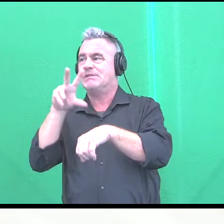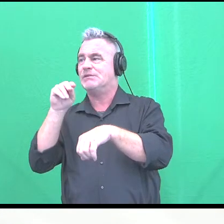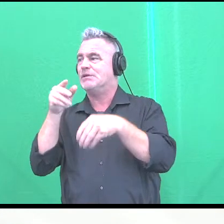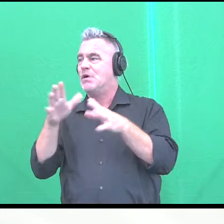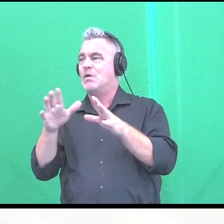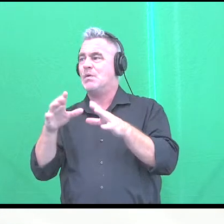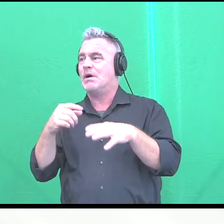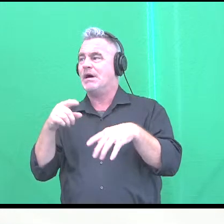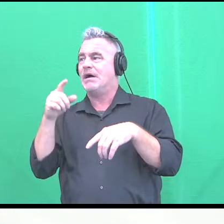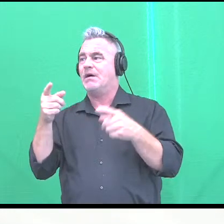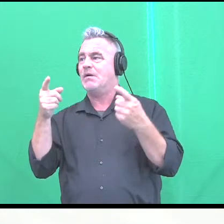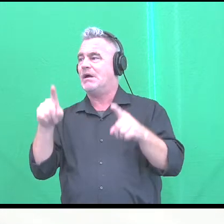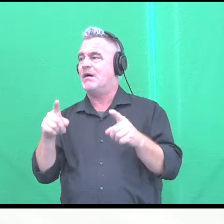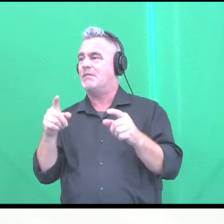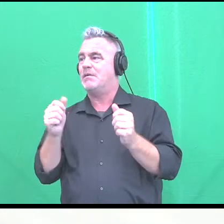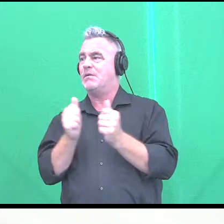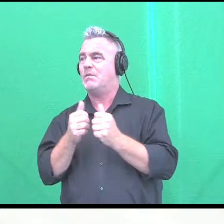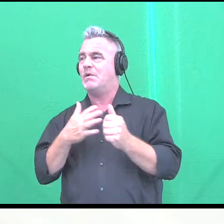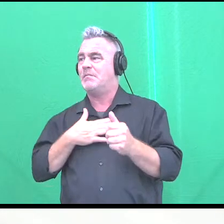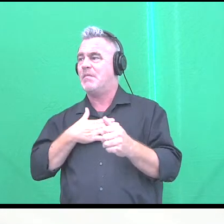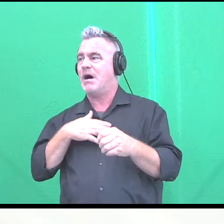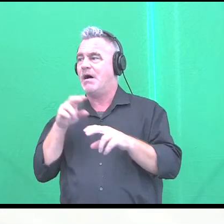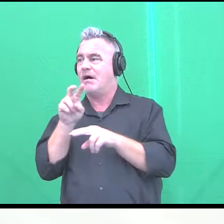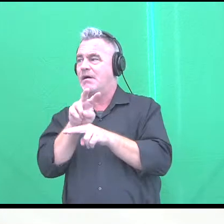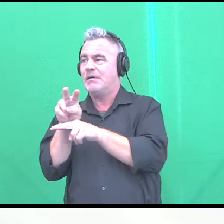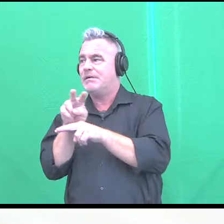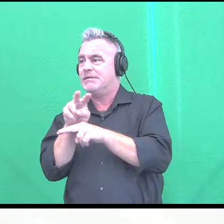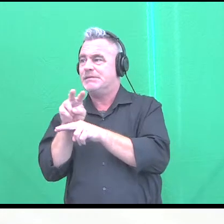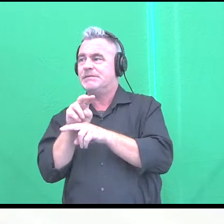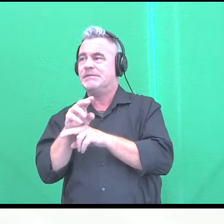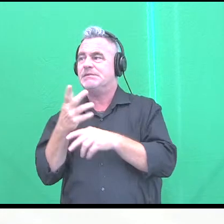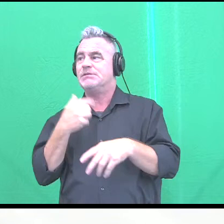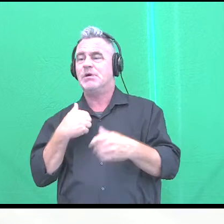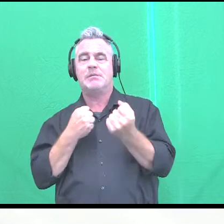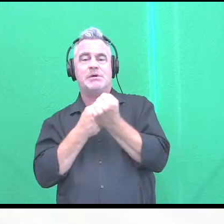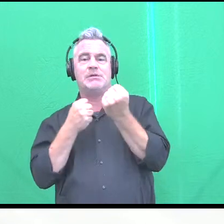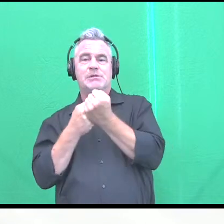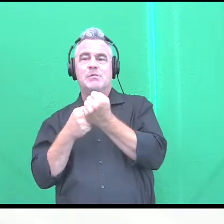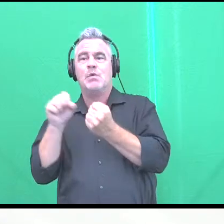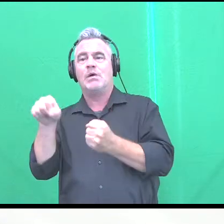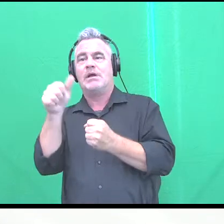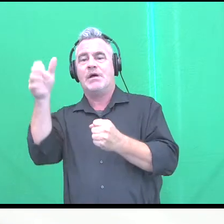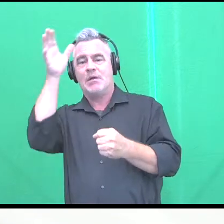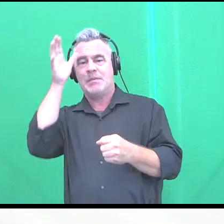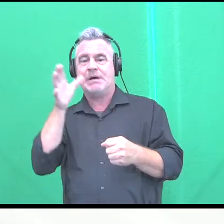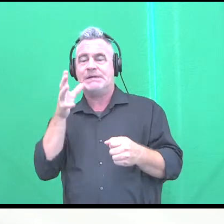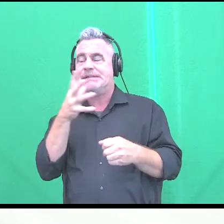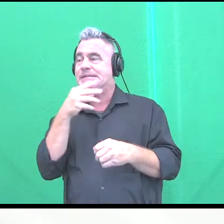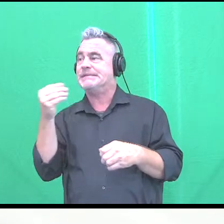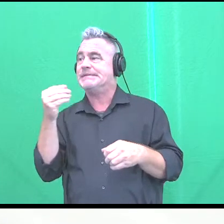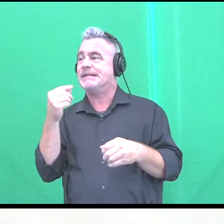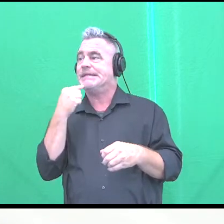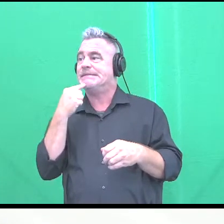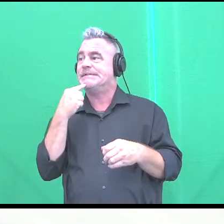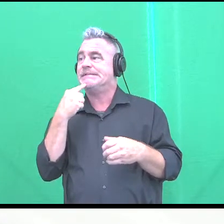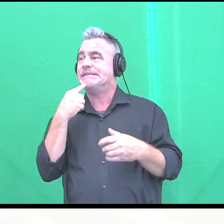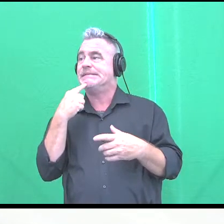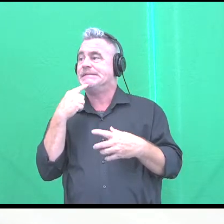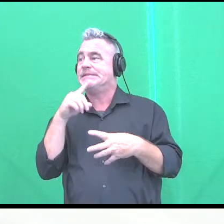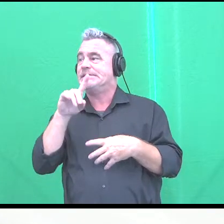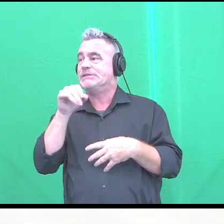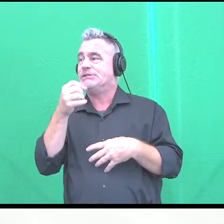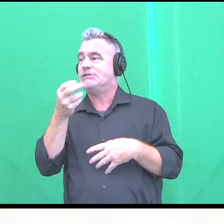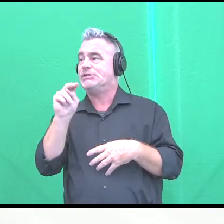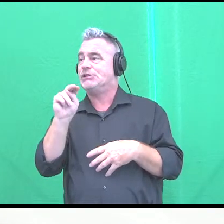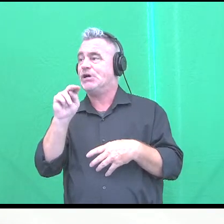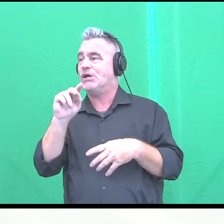my watch. So I'm kind of here to support the other parents and pretty much reiterate everything John just